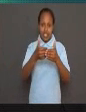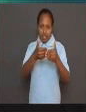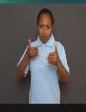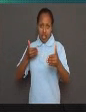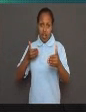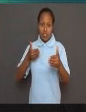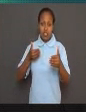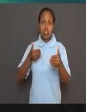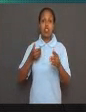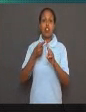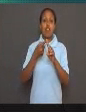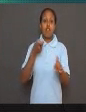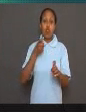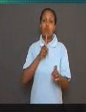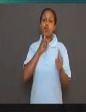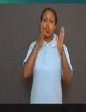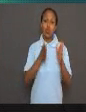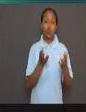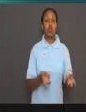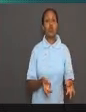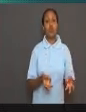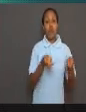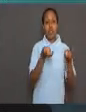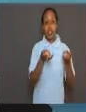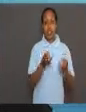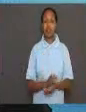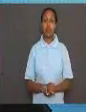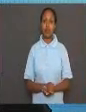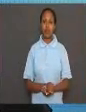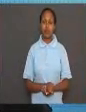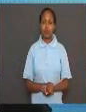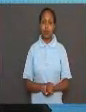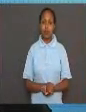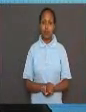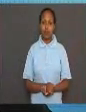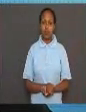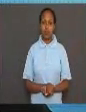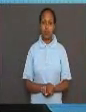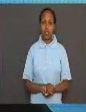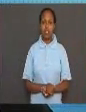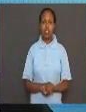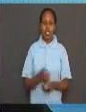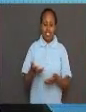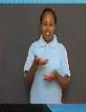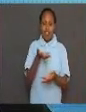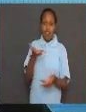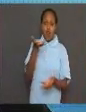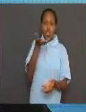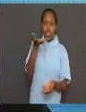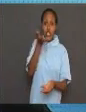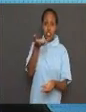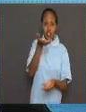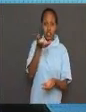subtracted from its true weight. The flotation